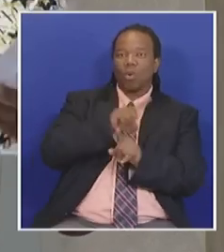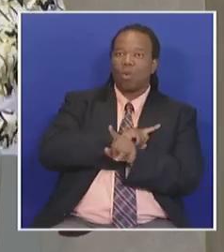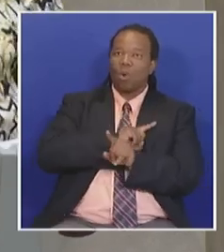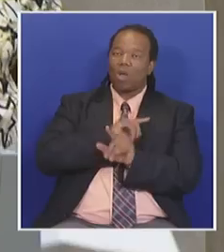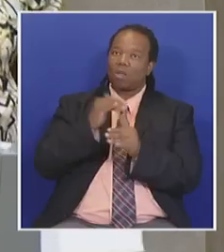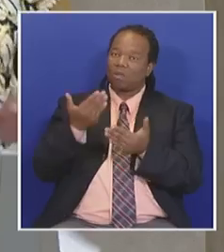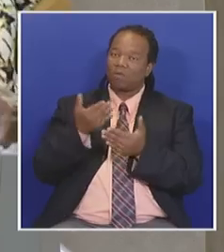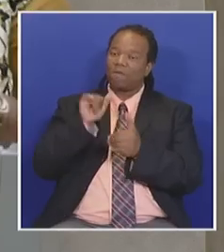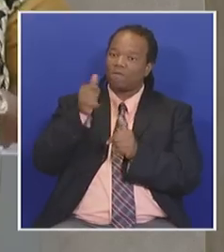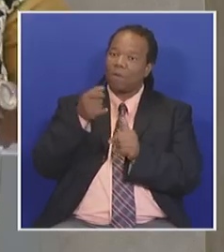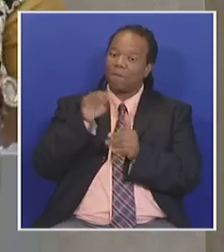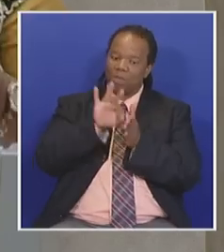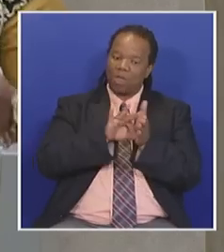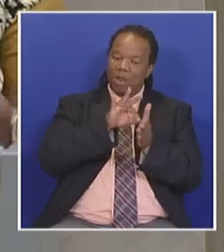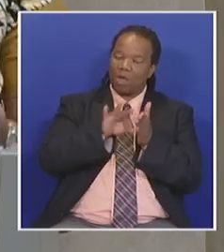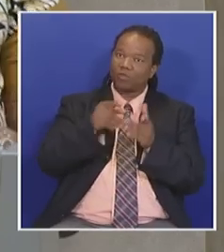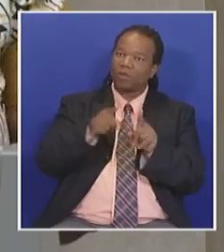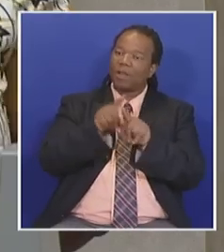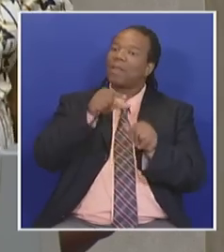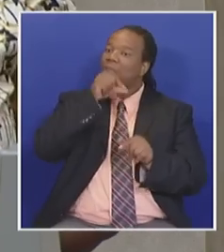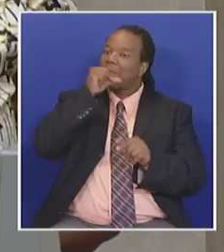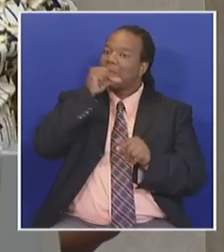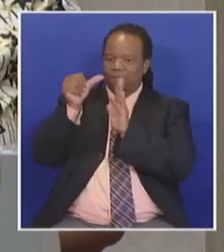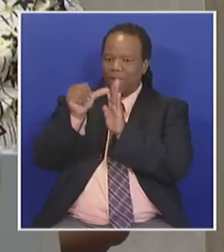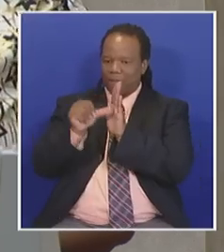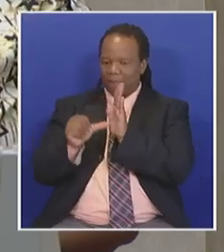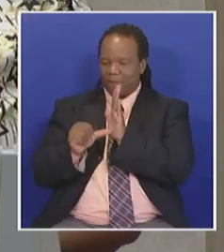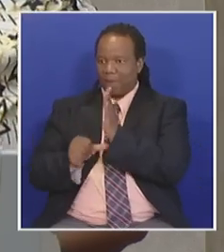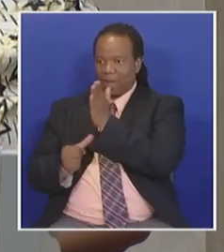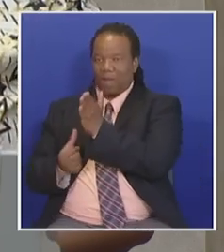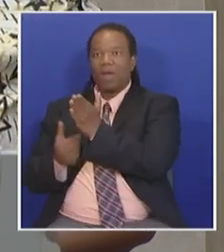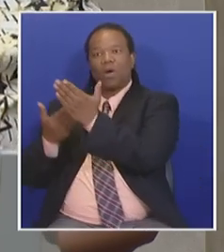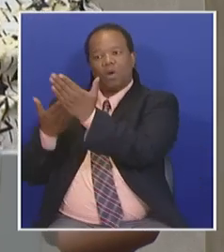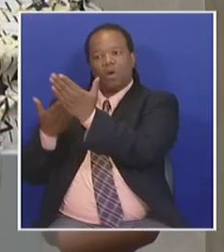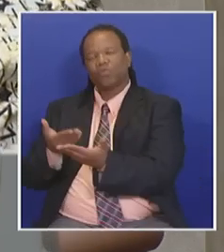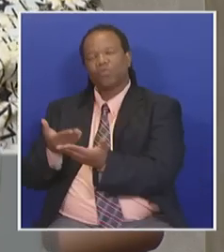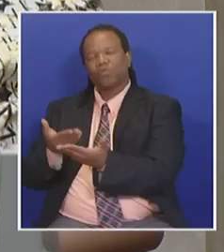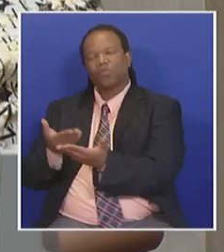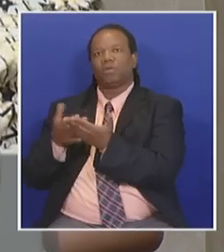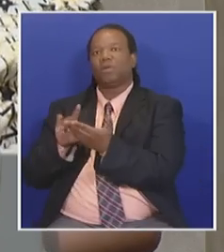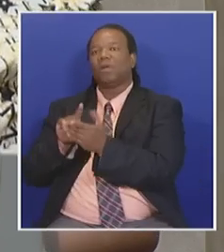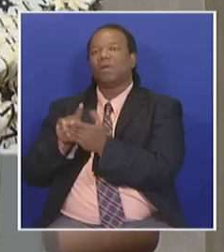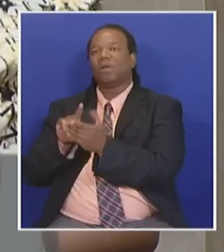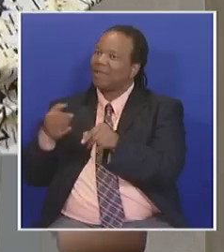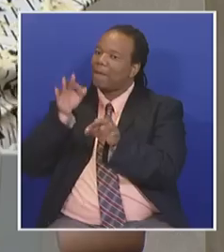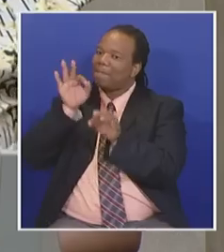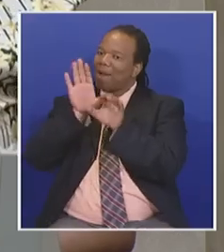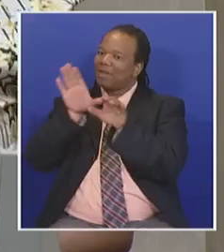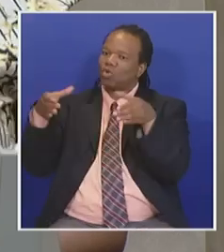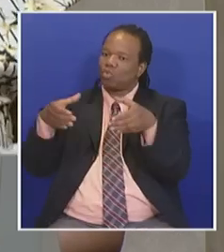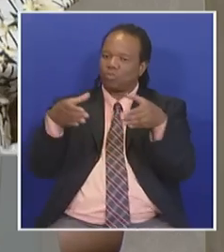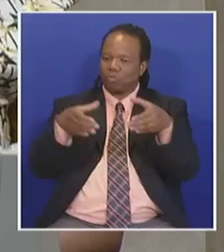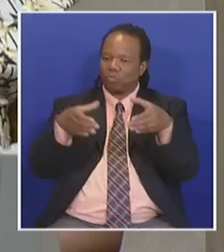election, submission of candidates, nomination documents, and party lists. Also